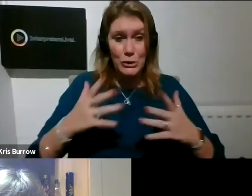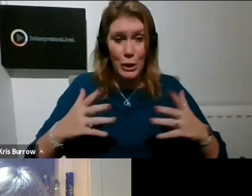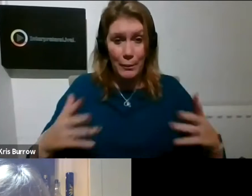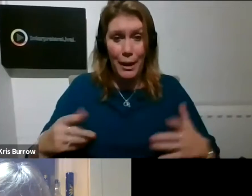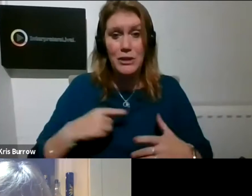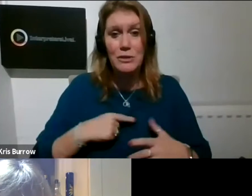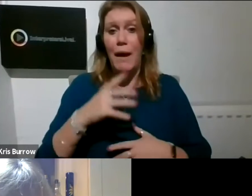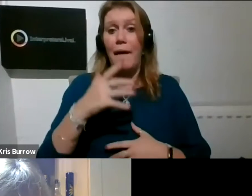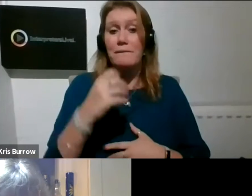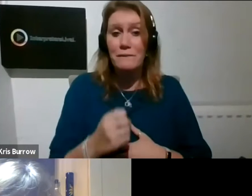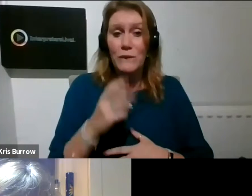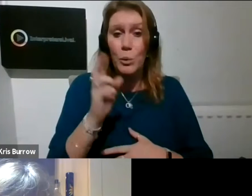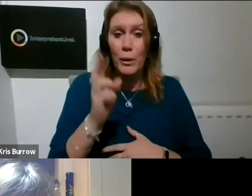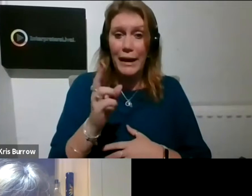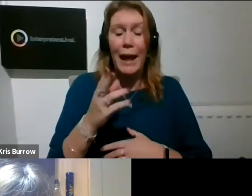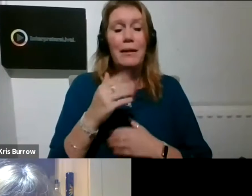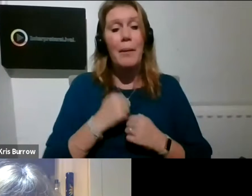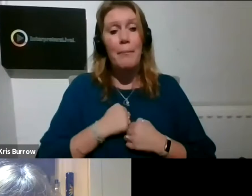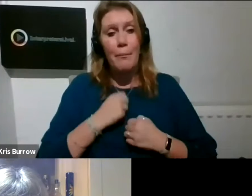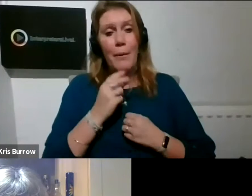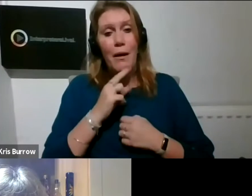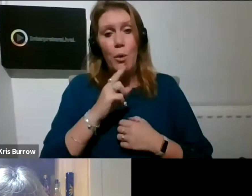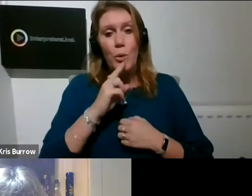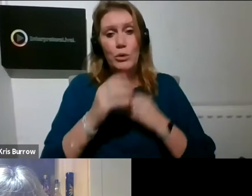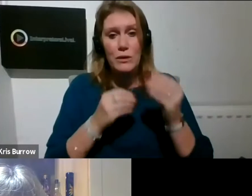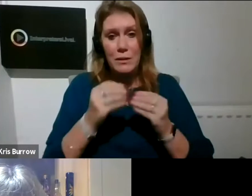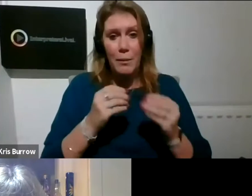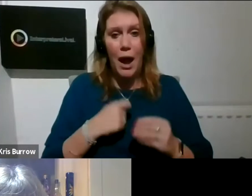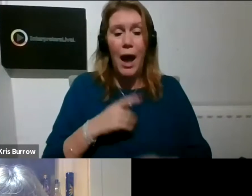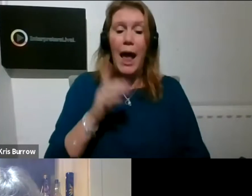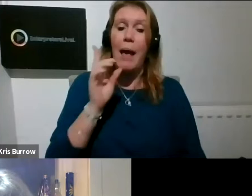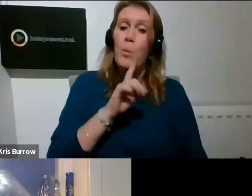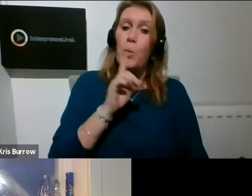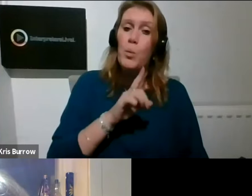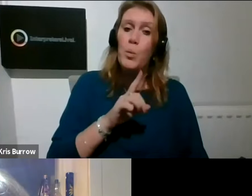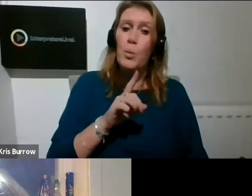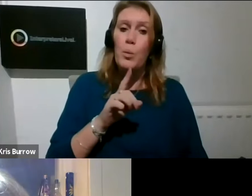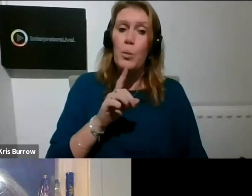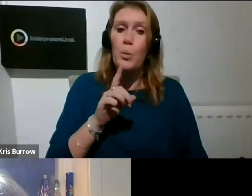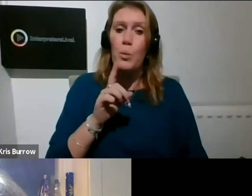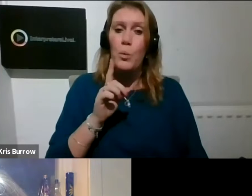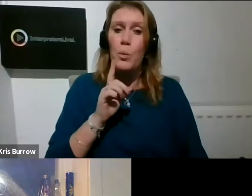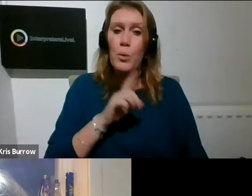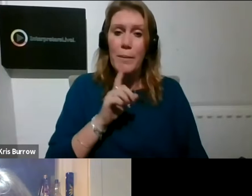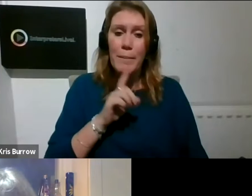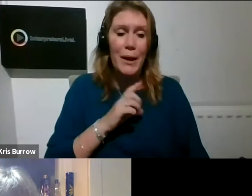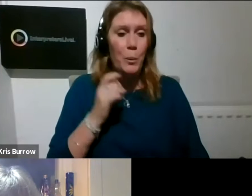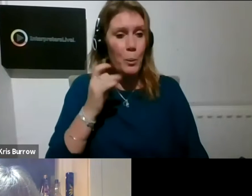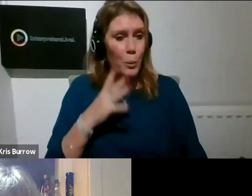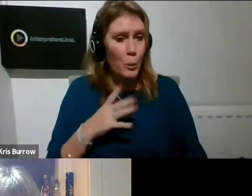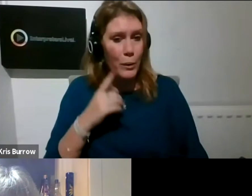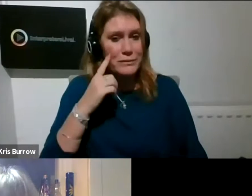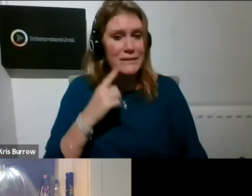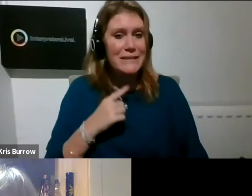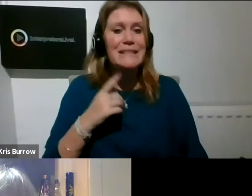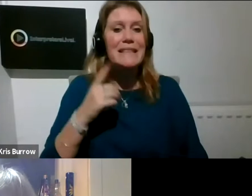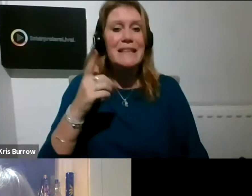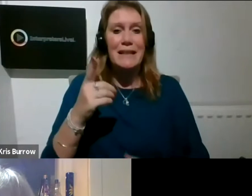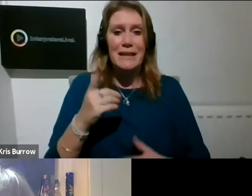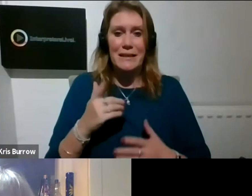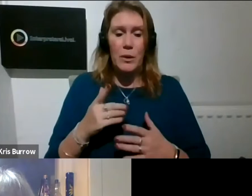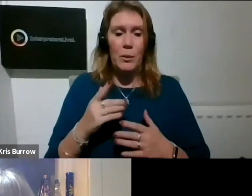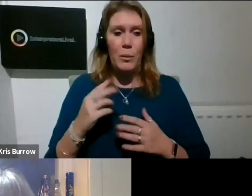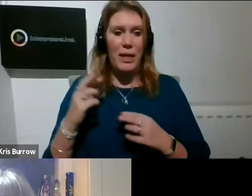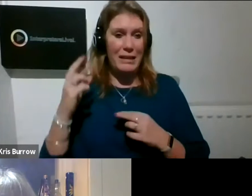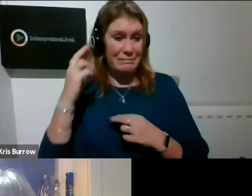But in fact, so I am a white woman with a self-styled hennaed corona crop, mercifully hidden under a